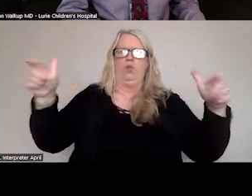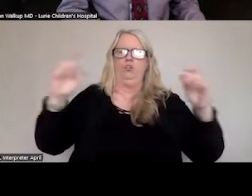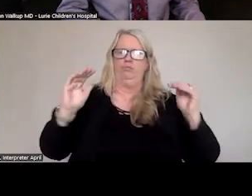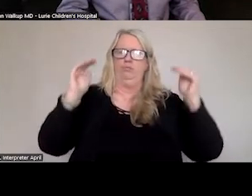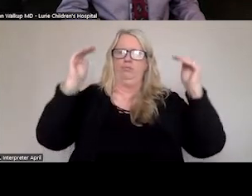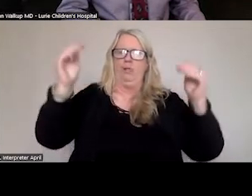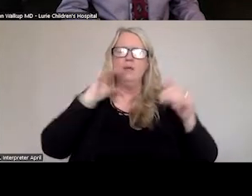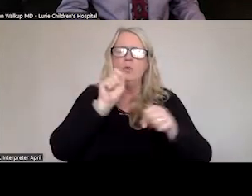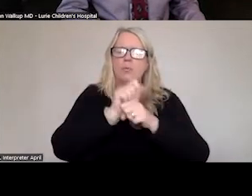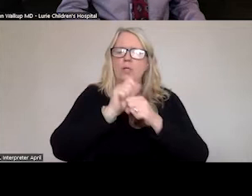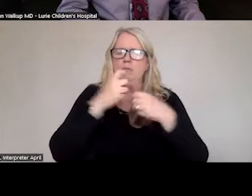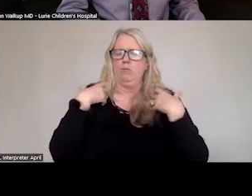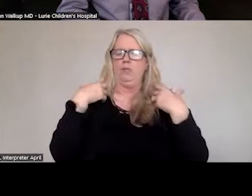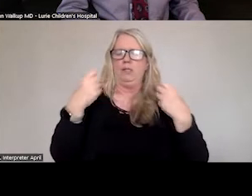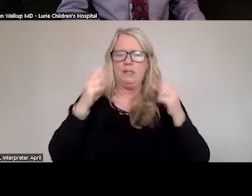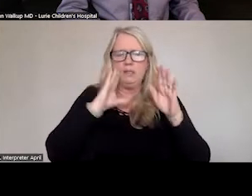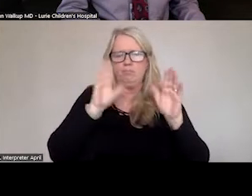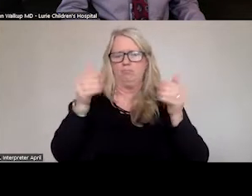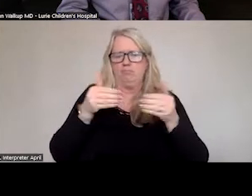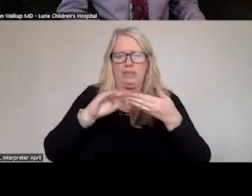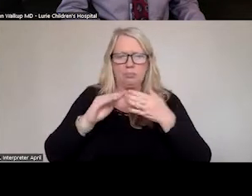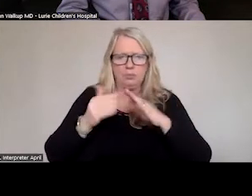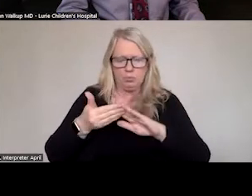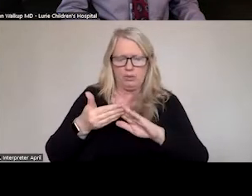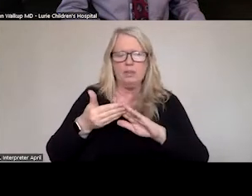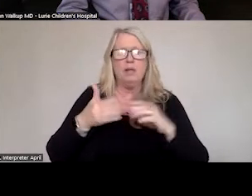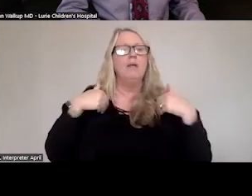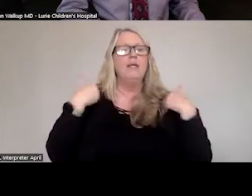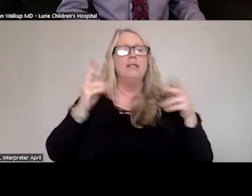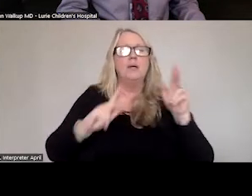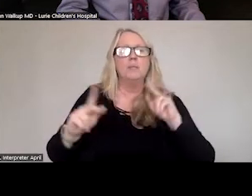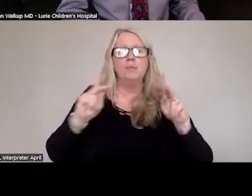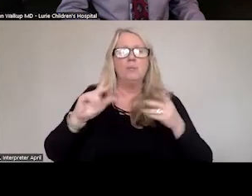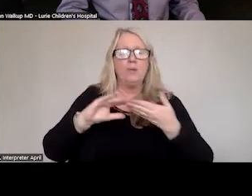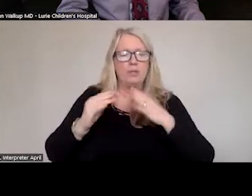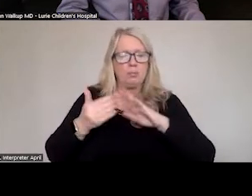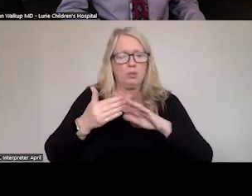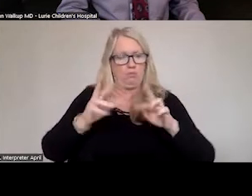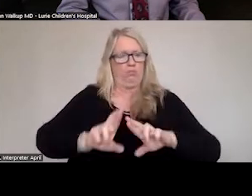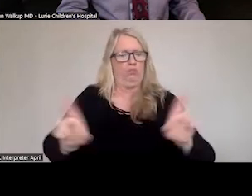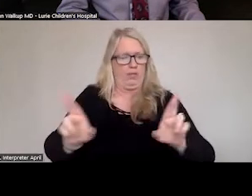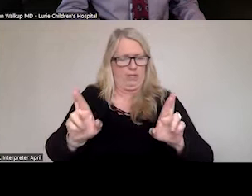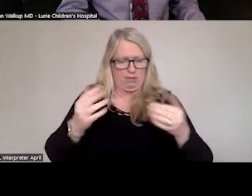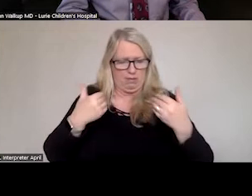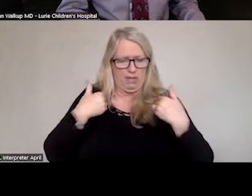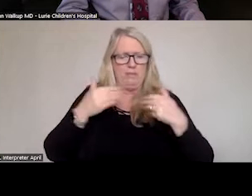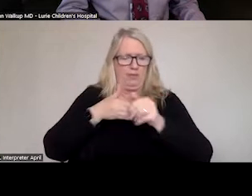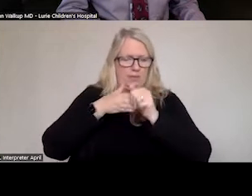of healing-centered communities where young people and community members are equipped with the leadership